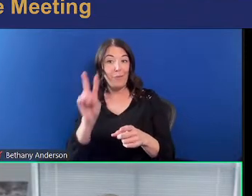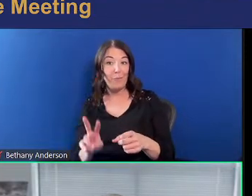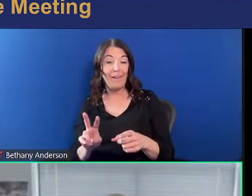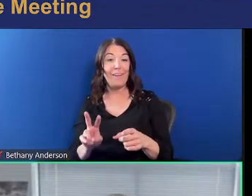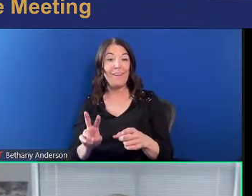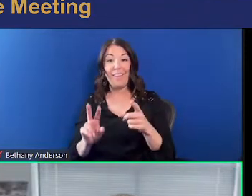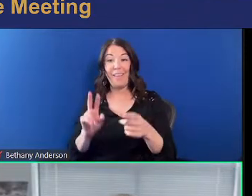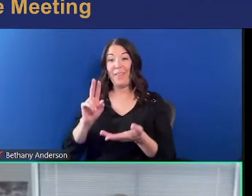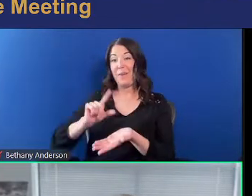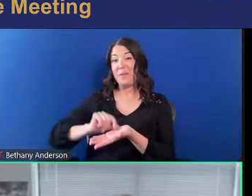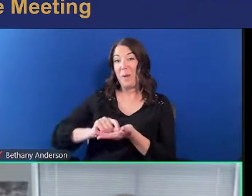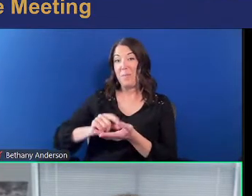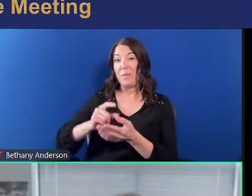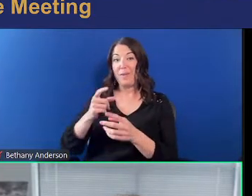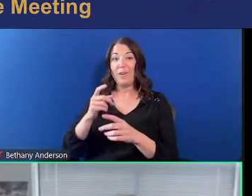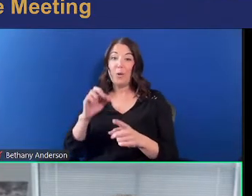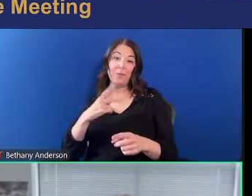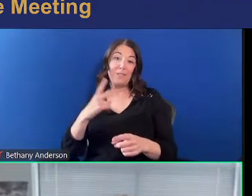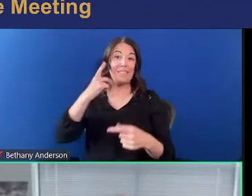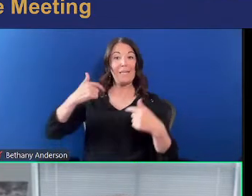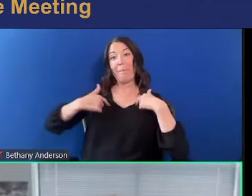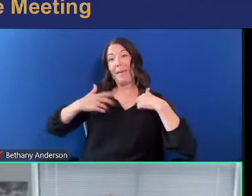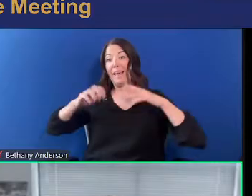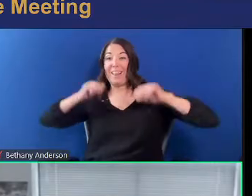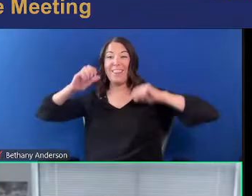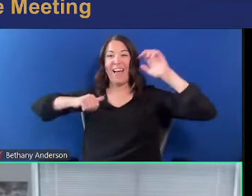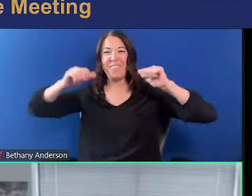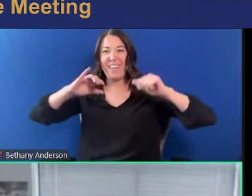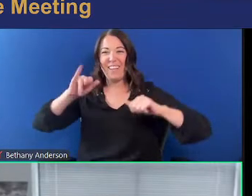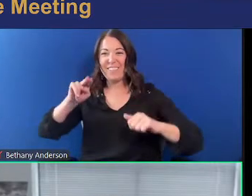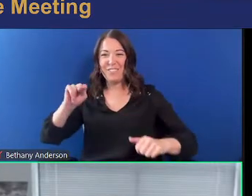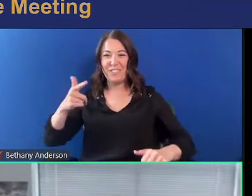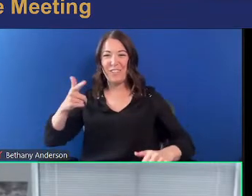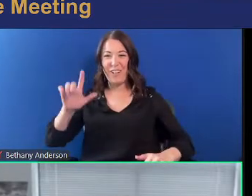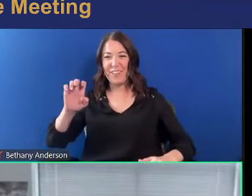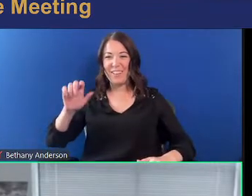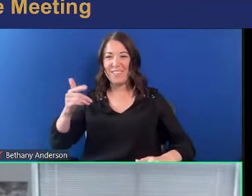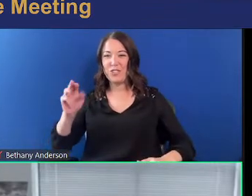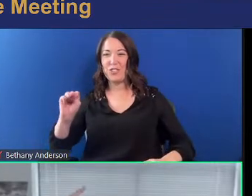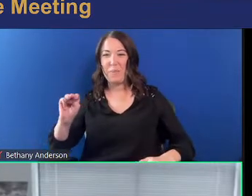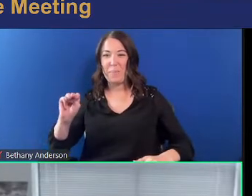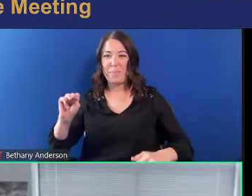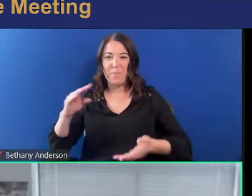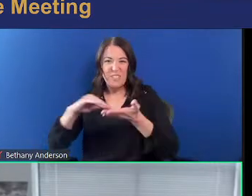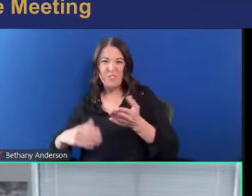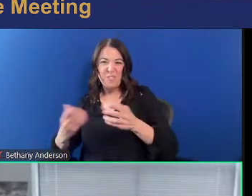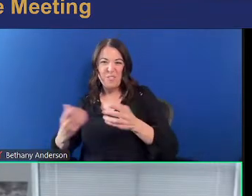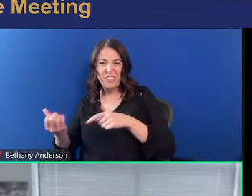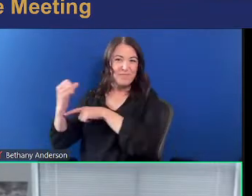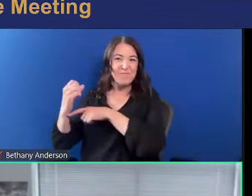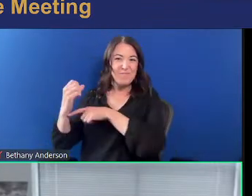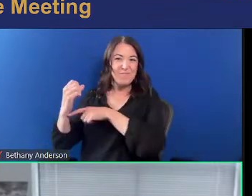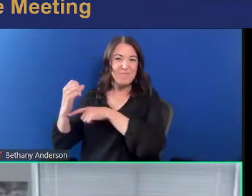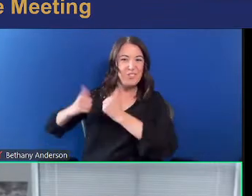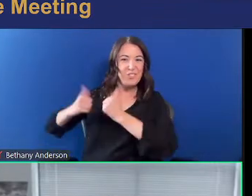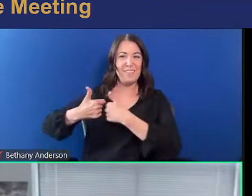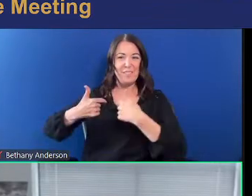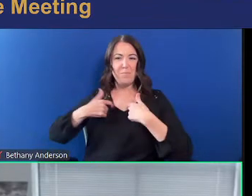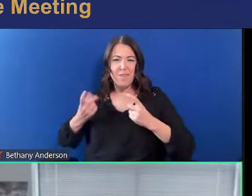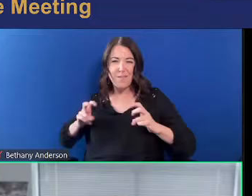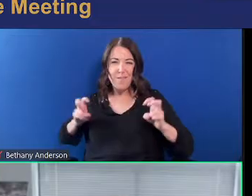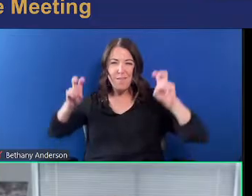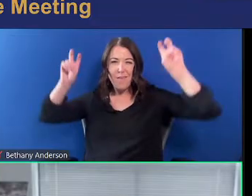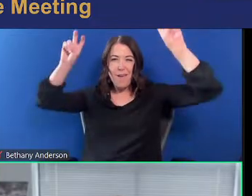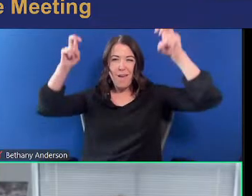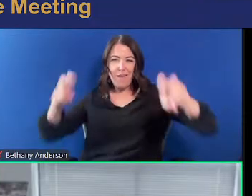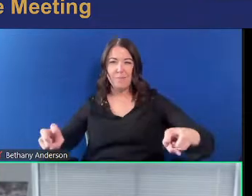yours truly climbing a jungle gym. I got challenged by a student to see who could get to the top and the bottom the quickest, and he